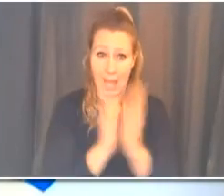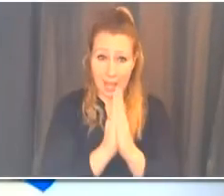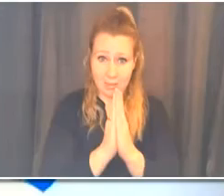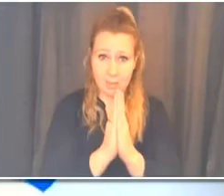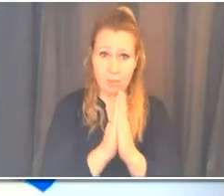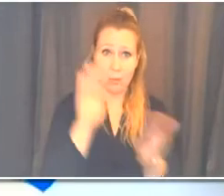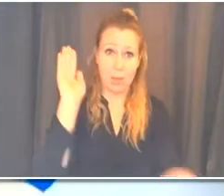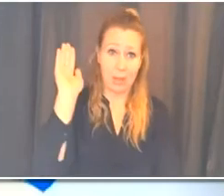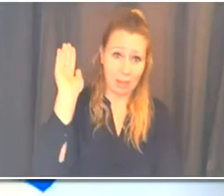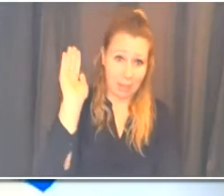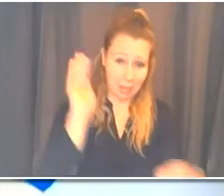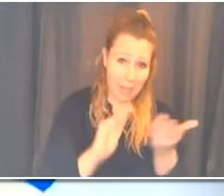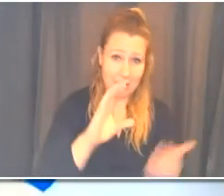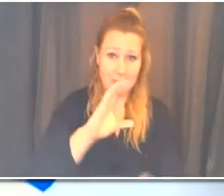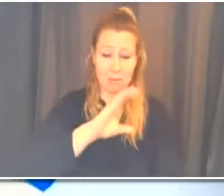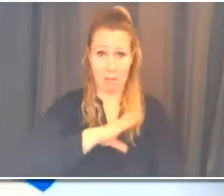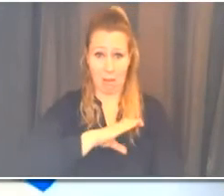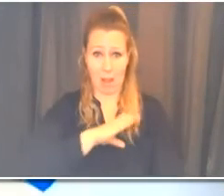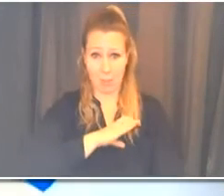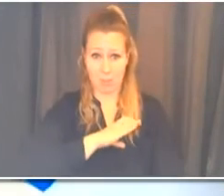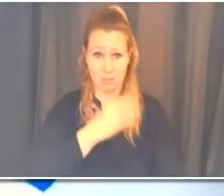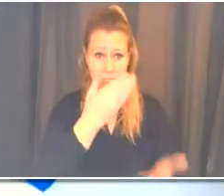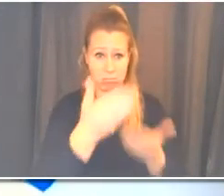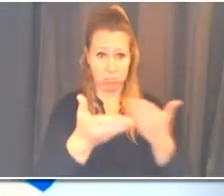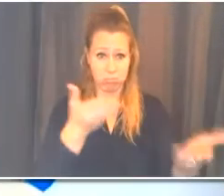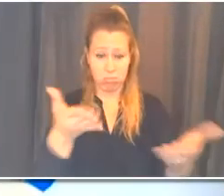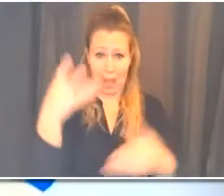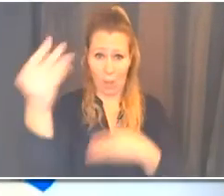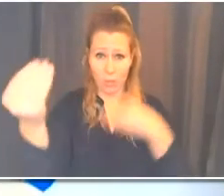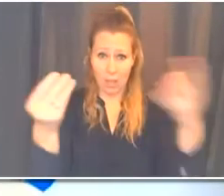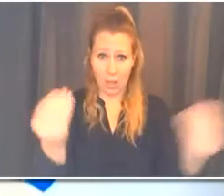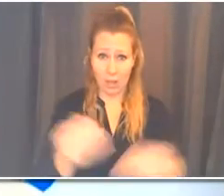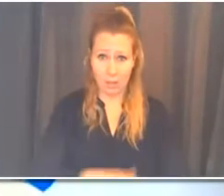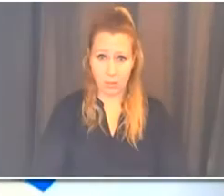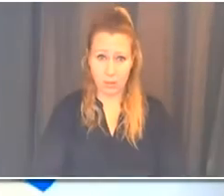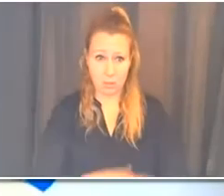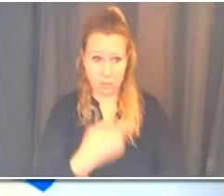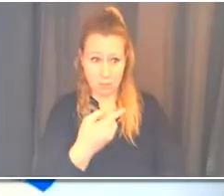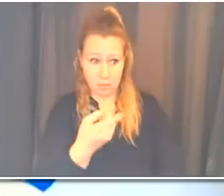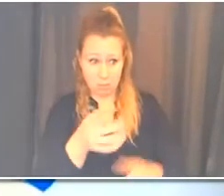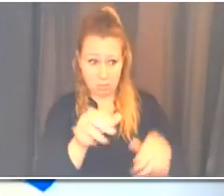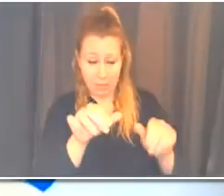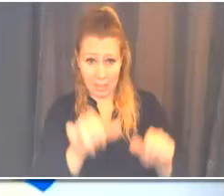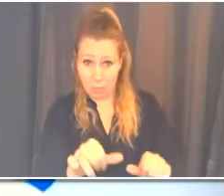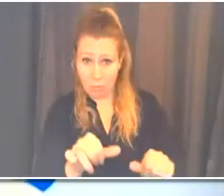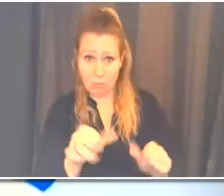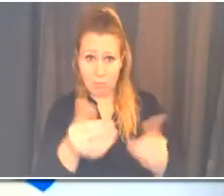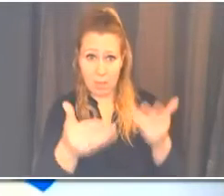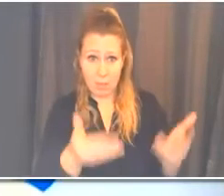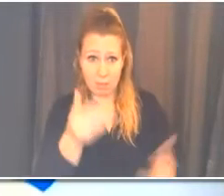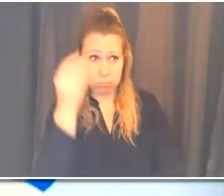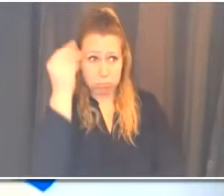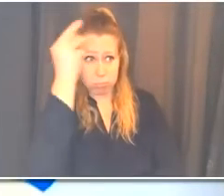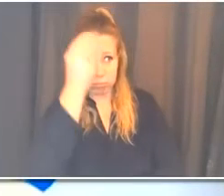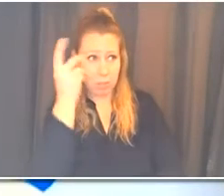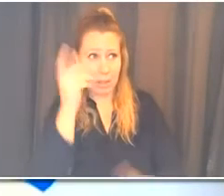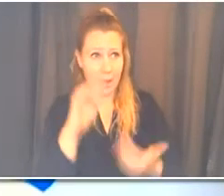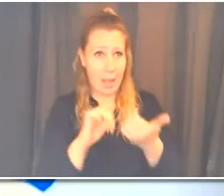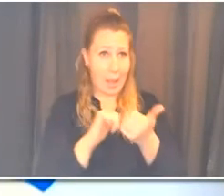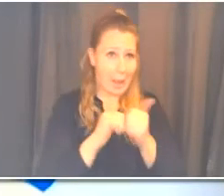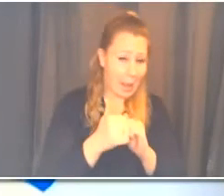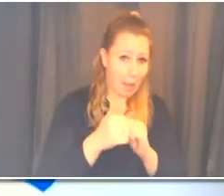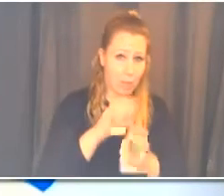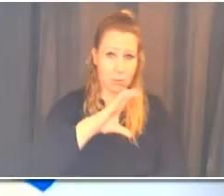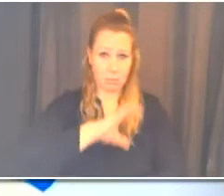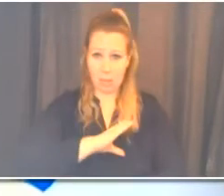letter you should just read it um but how we rethink how we can really resarch these organizations the ones you talked about the Immigrant Community organizations that